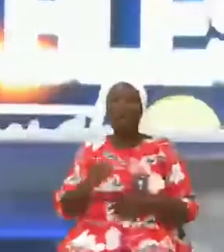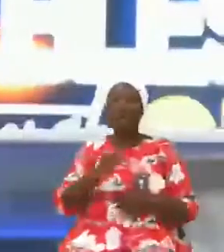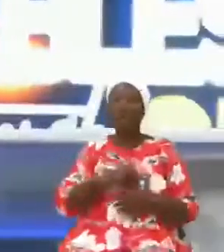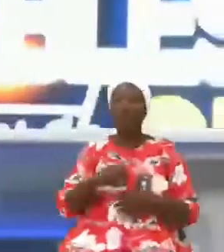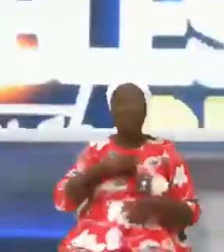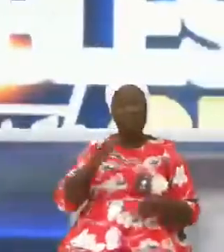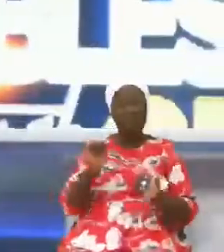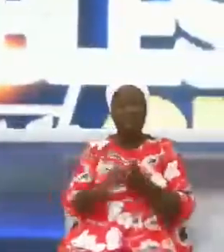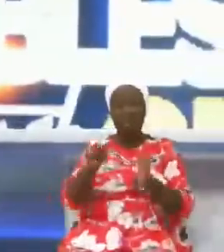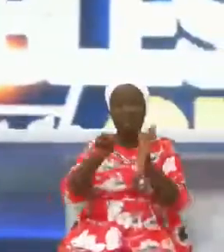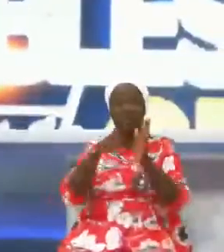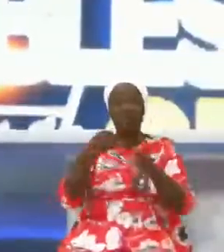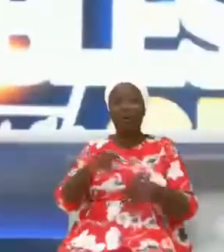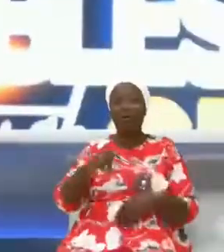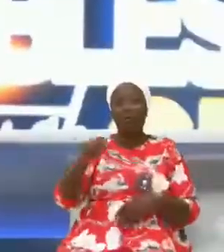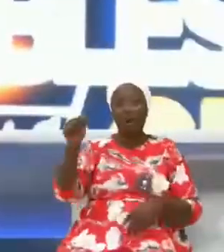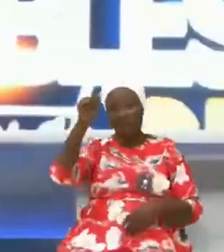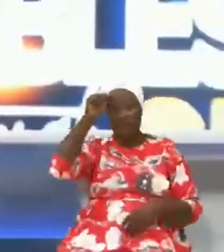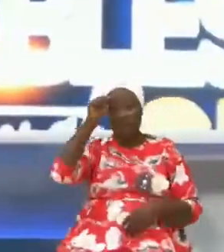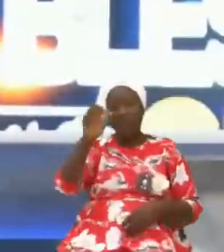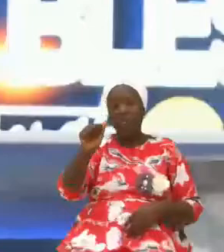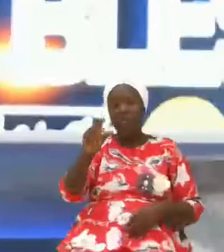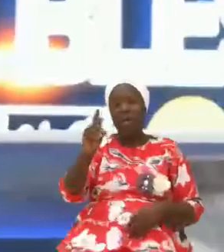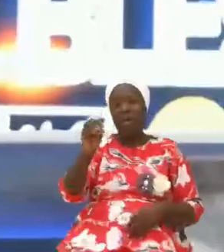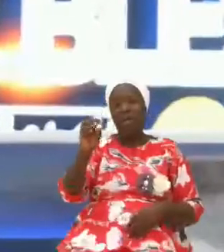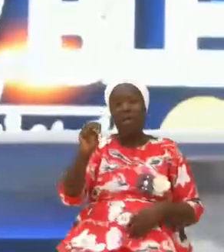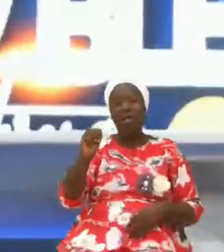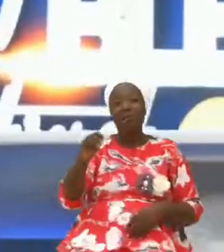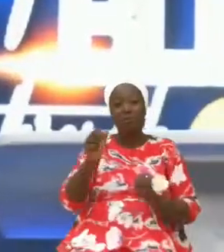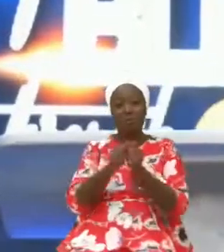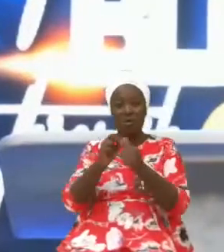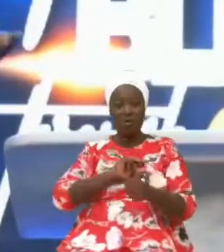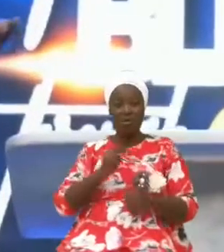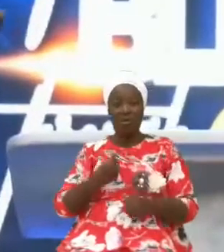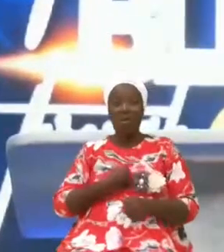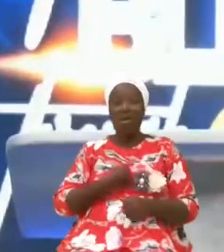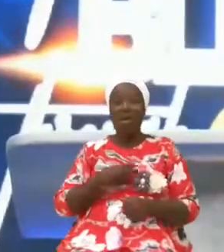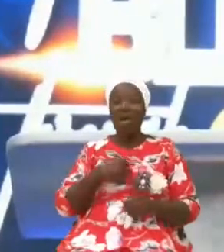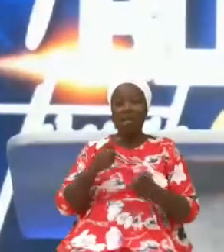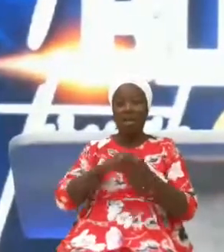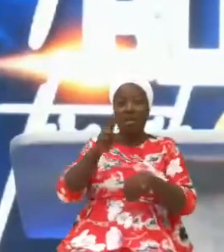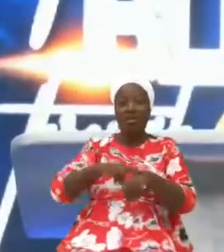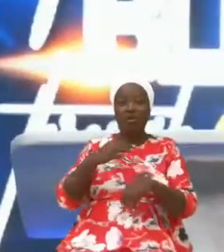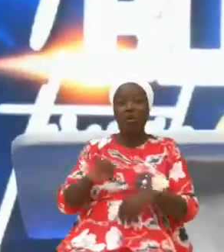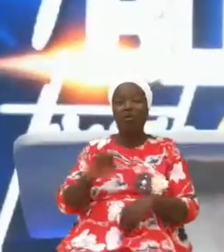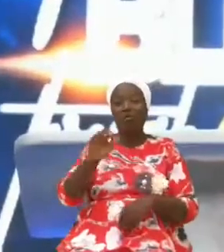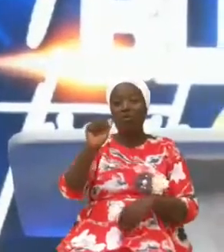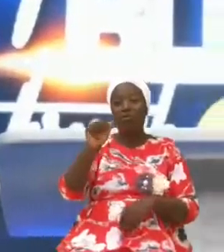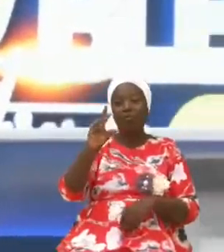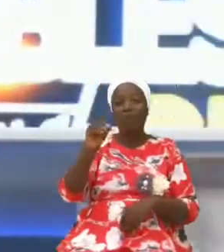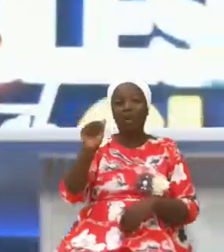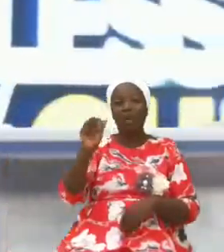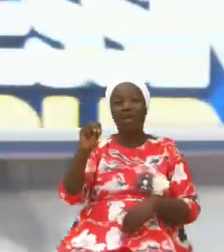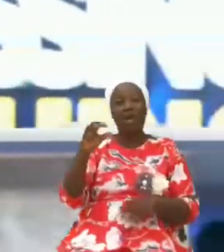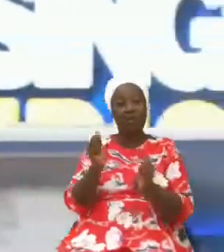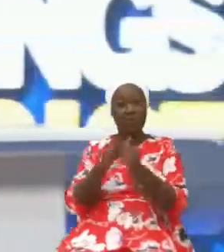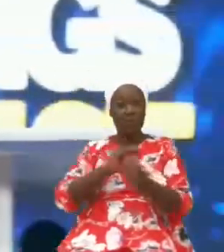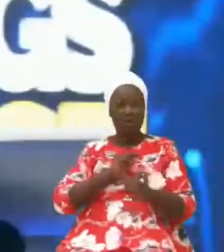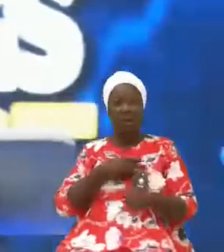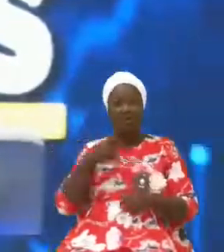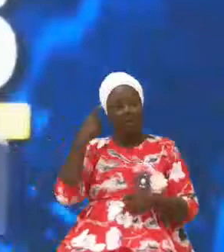we carry the badge of Adam with us. The nature of Adam with us. For